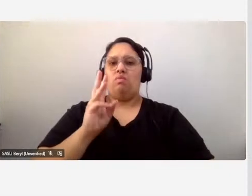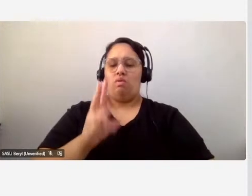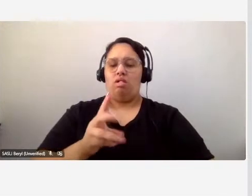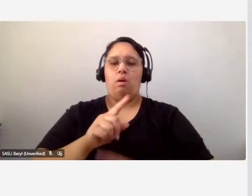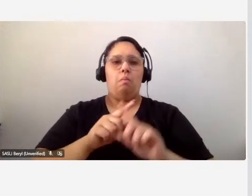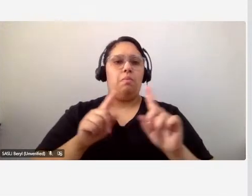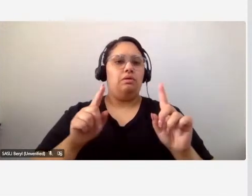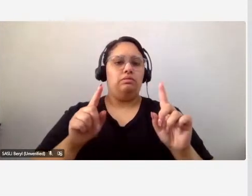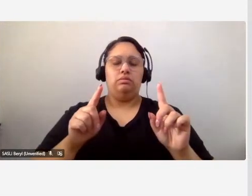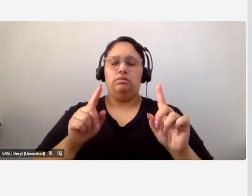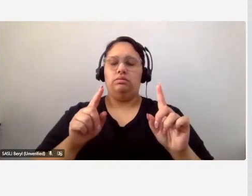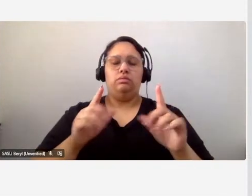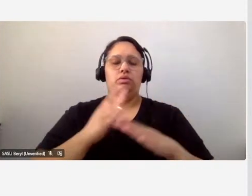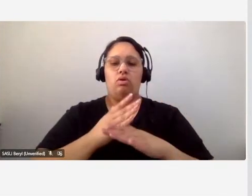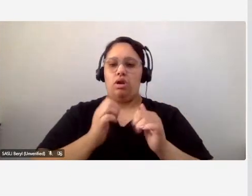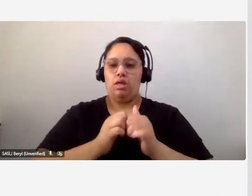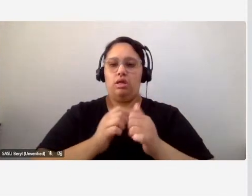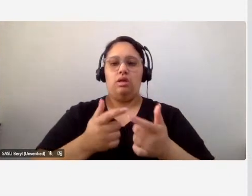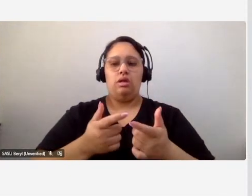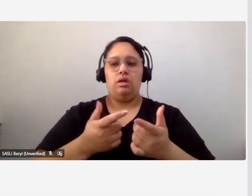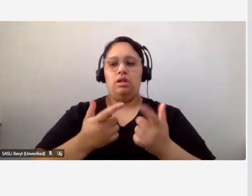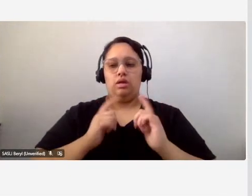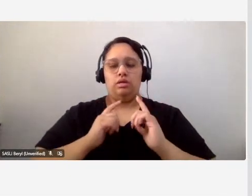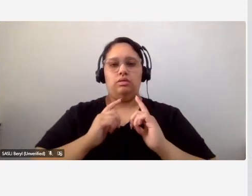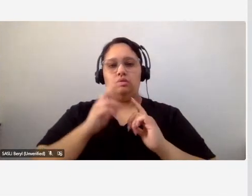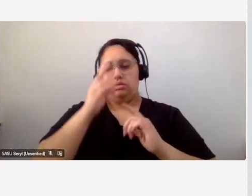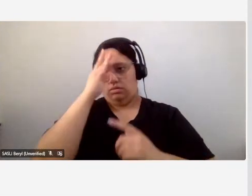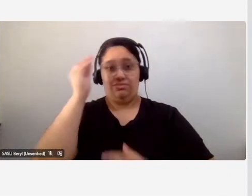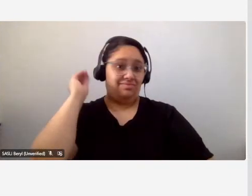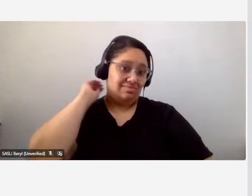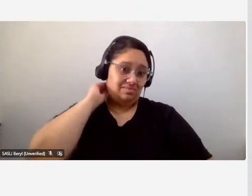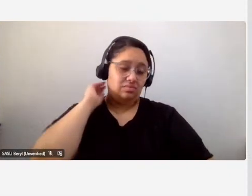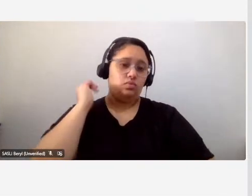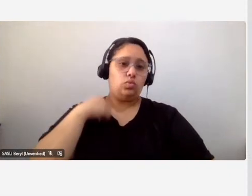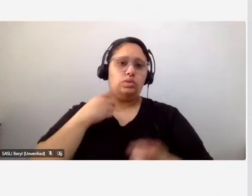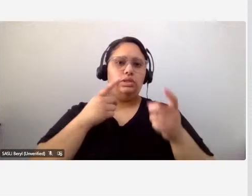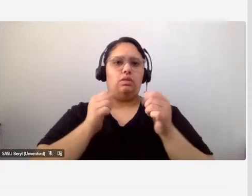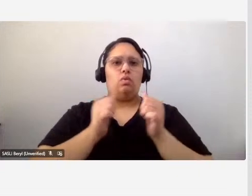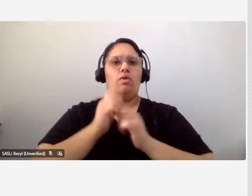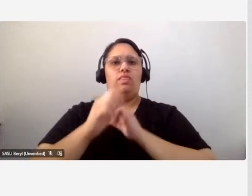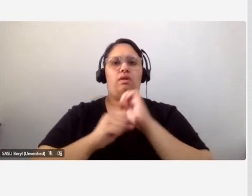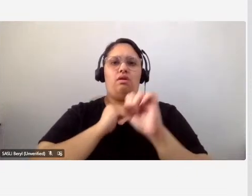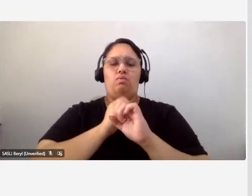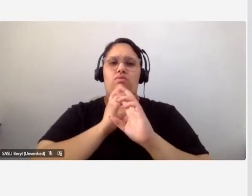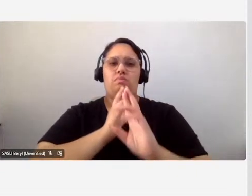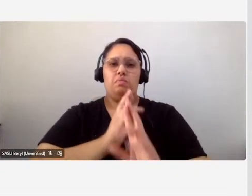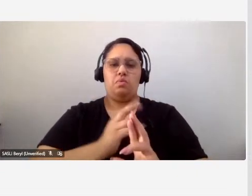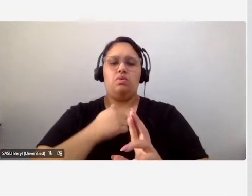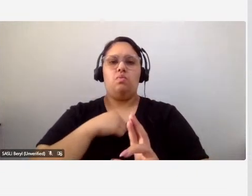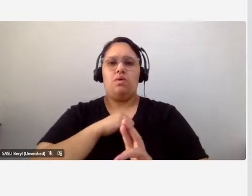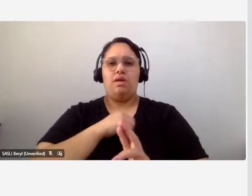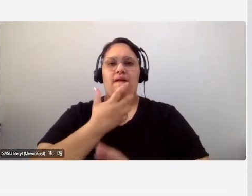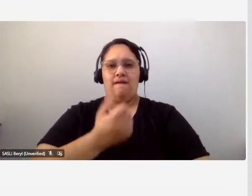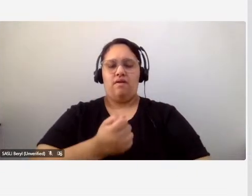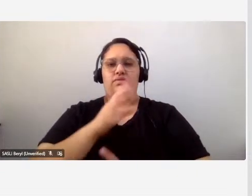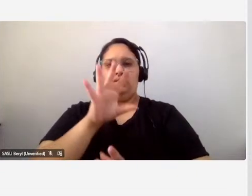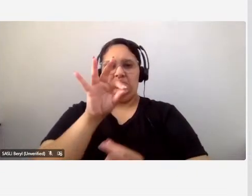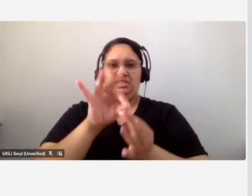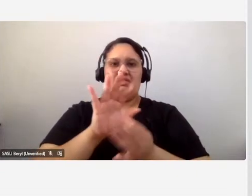But colleagues, let's keep in mind that we're dealing with the annual report, and we do have a